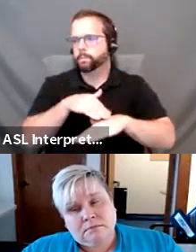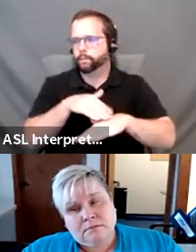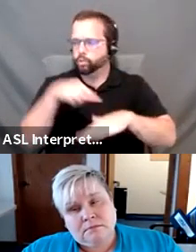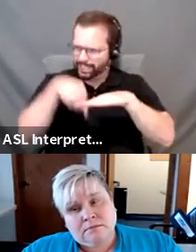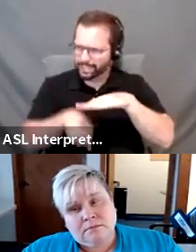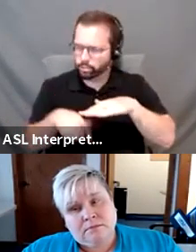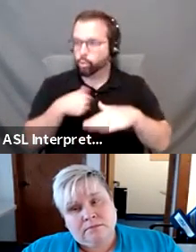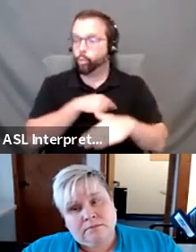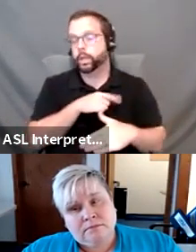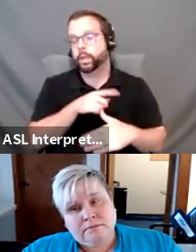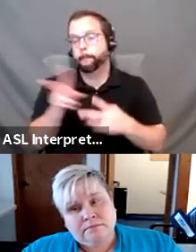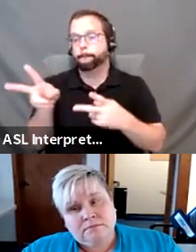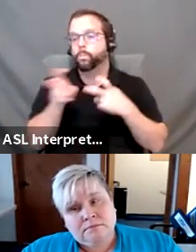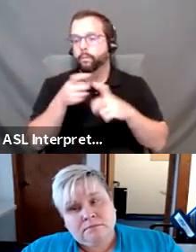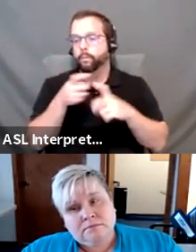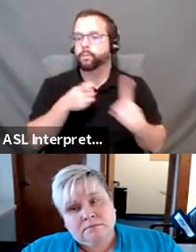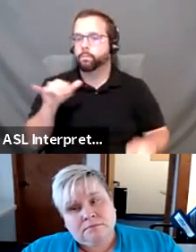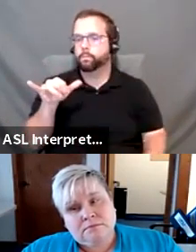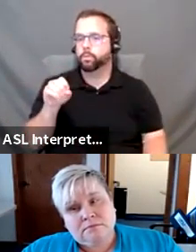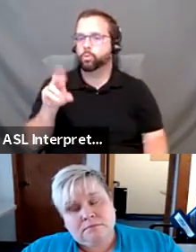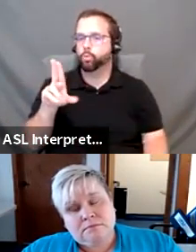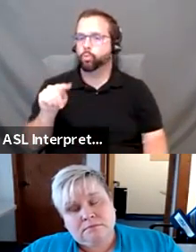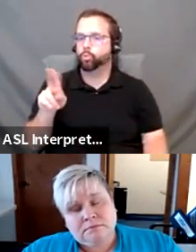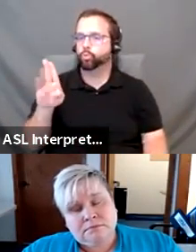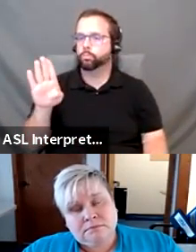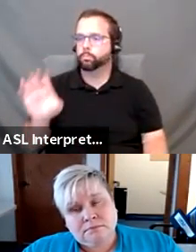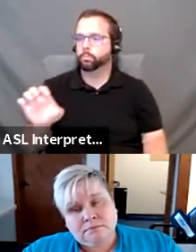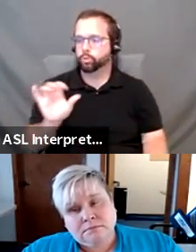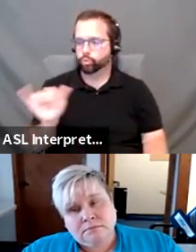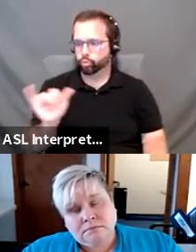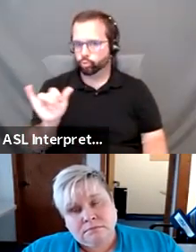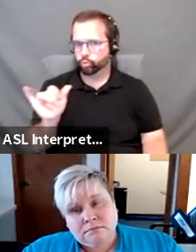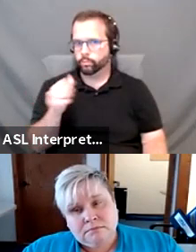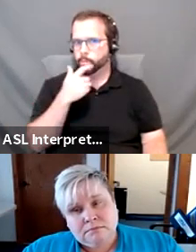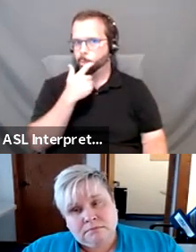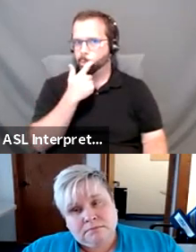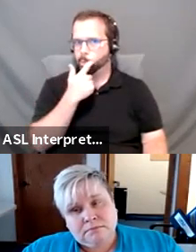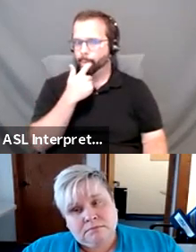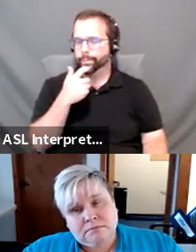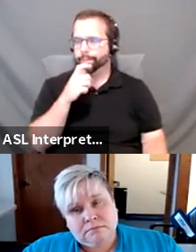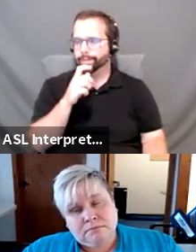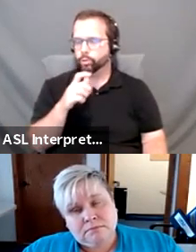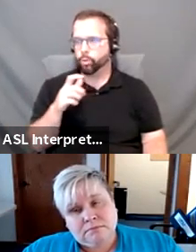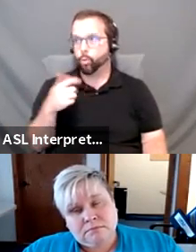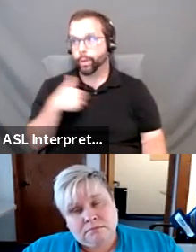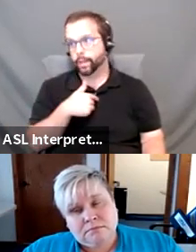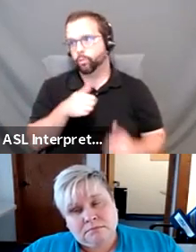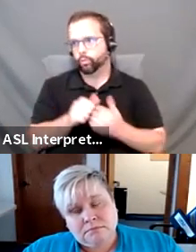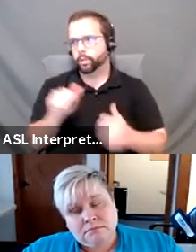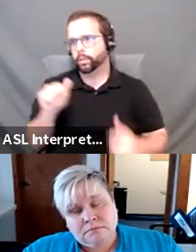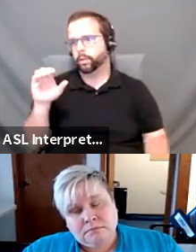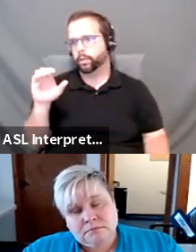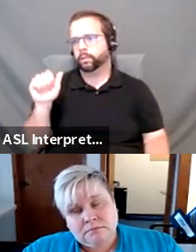So that could be another way to use that. And I will say that, so we, along with our CARES Act money, we did invest that